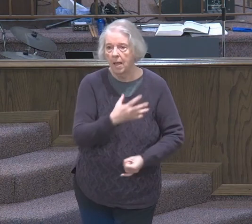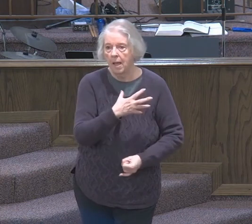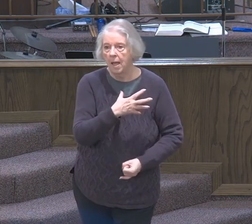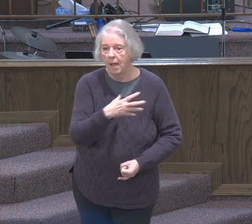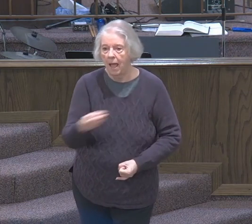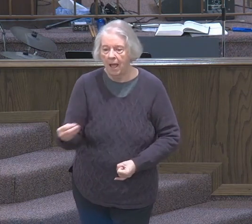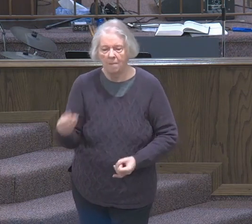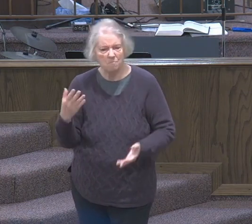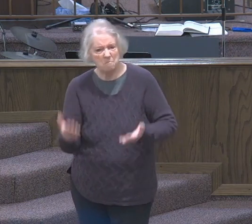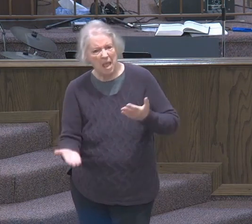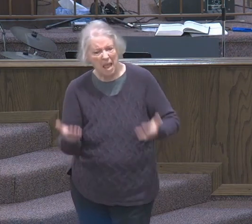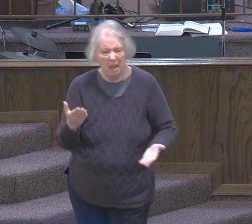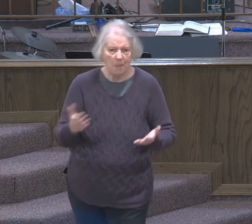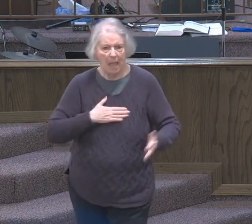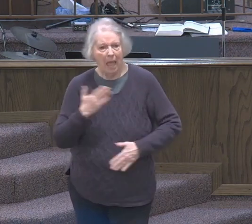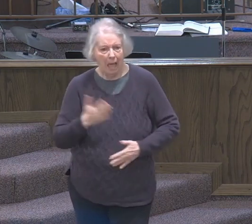bit of happiness too.